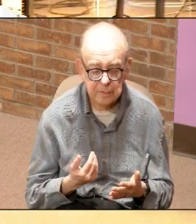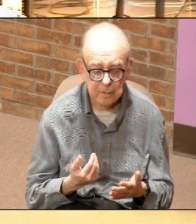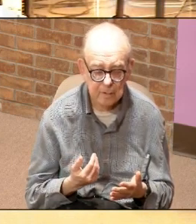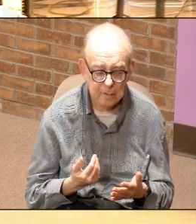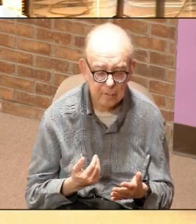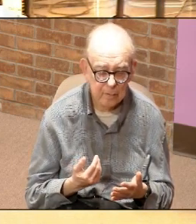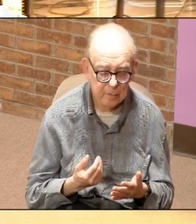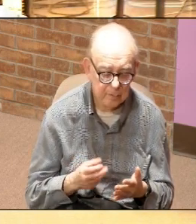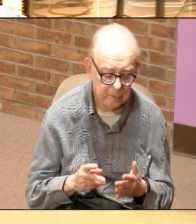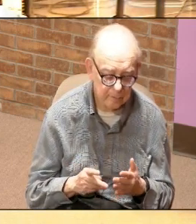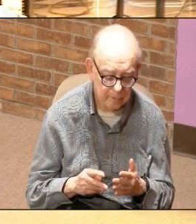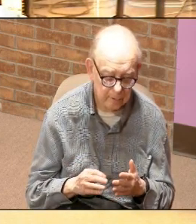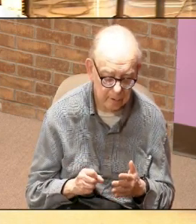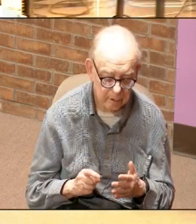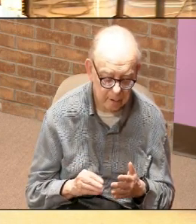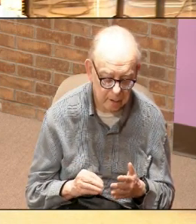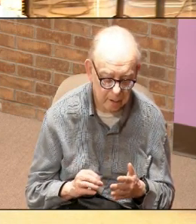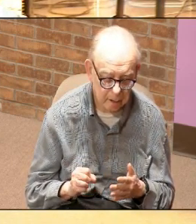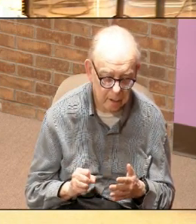In Psalms